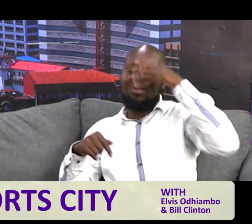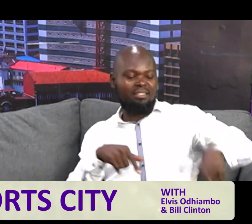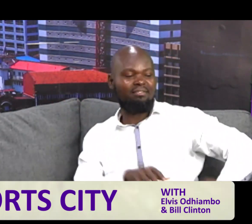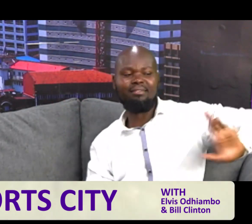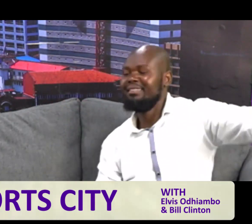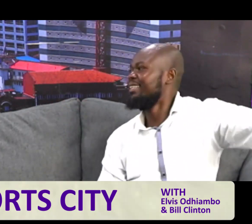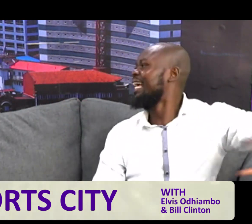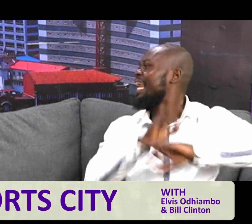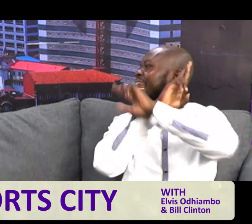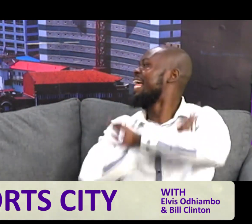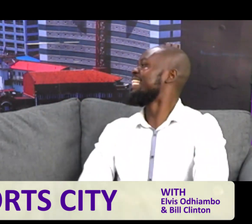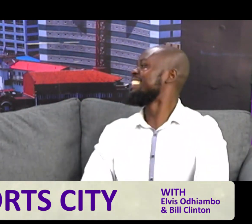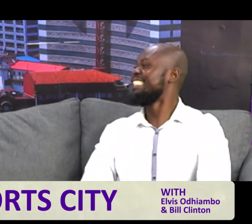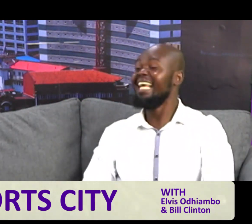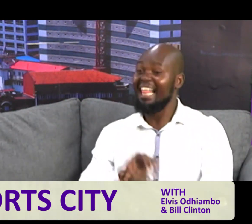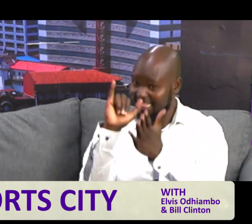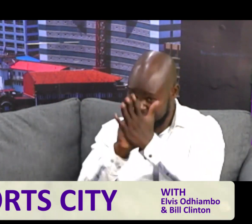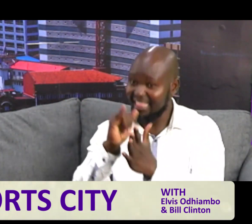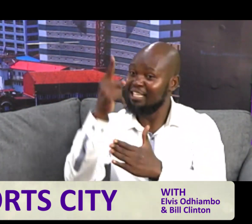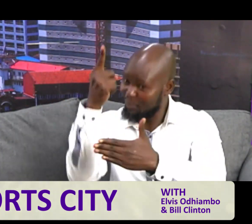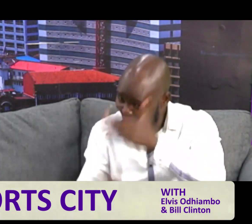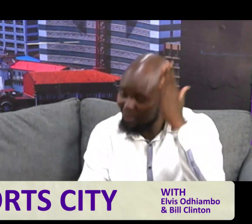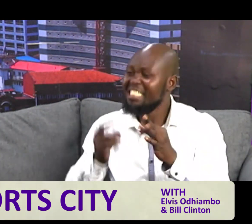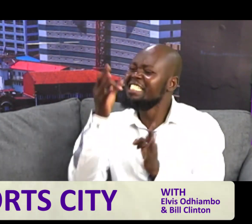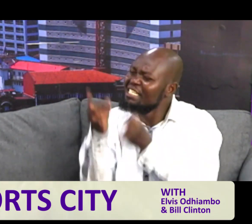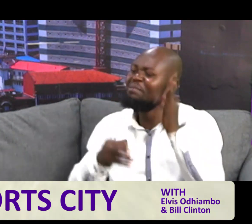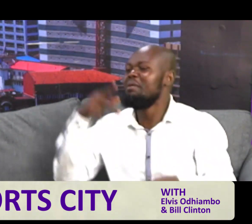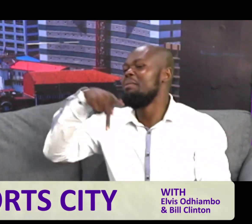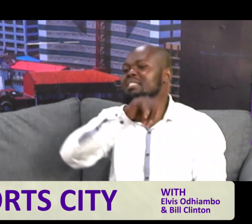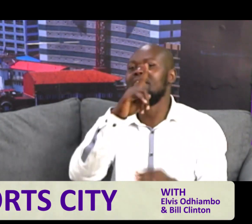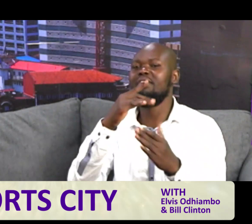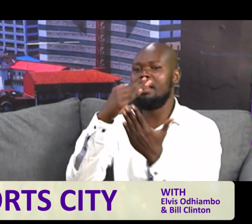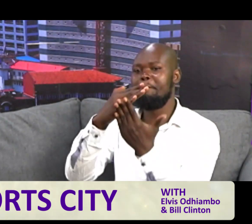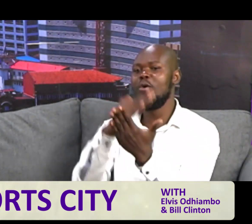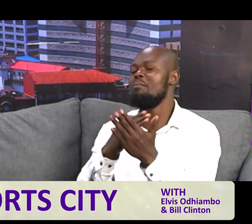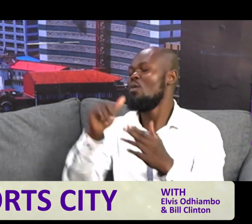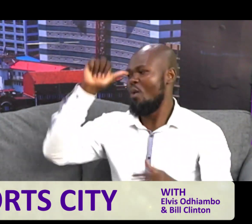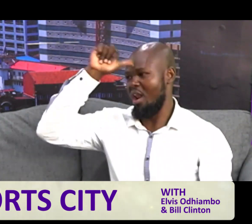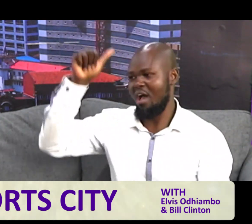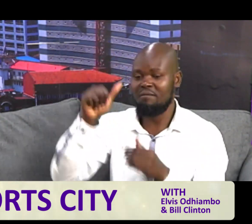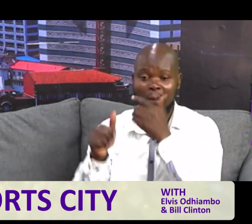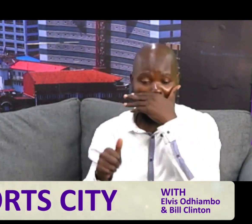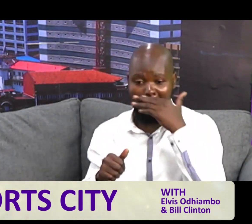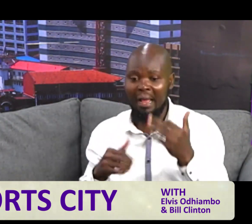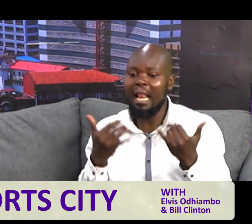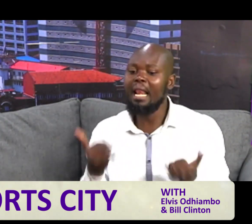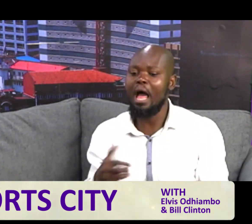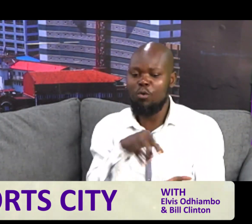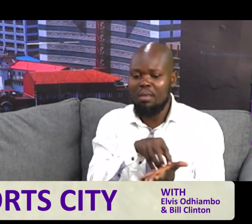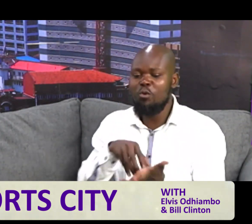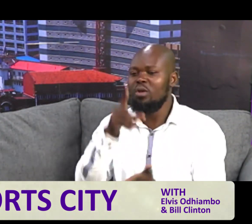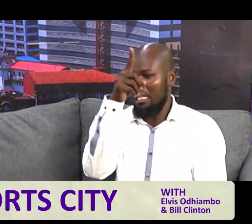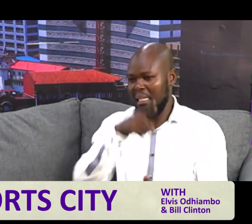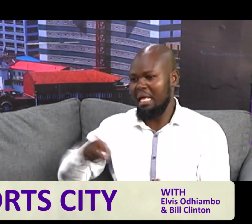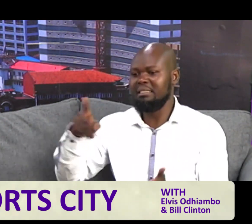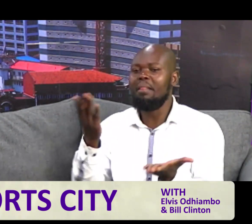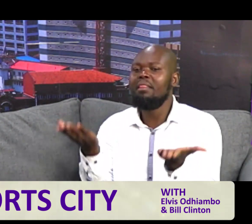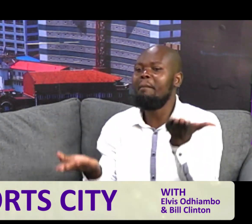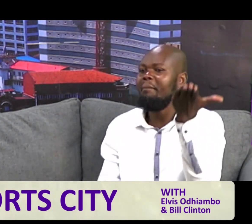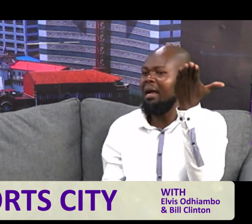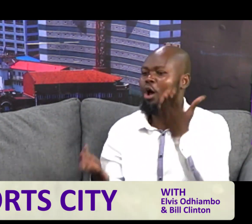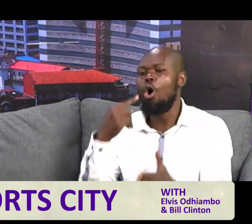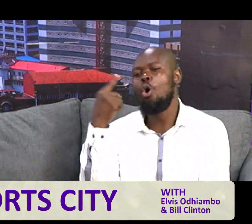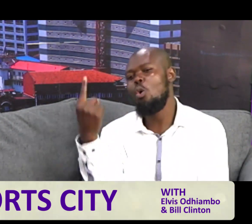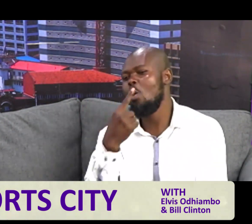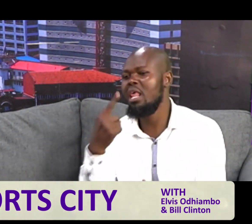was there at the left back, I'm sure they could have scored. Right. But Pep was very much aware of that. That's why